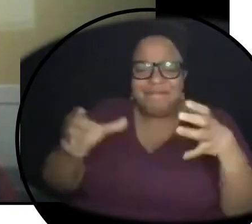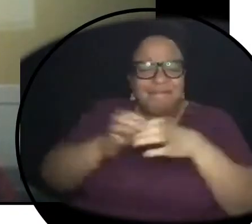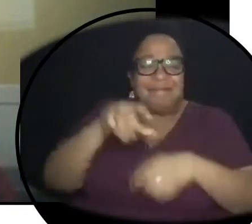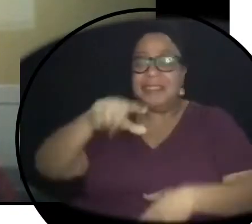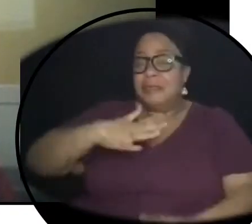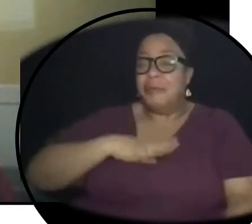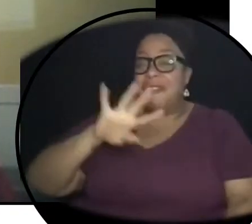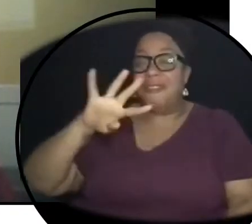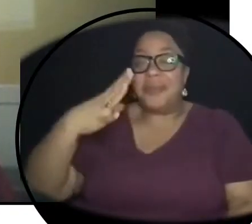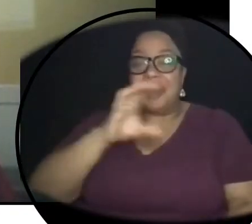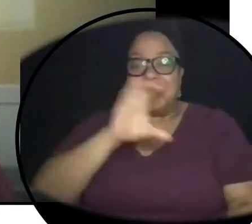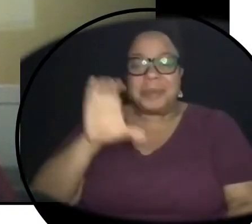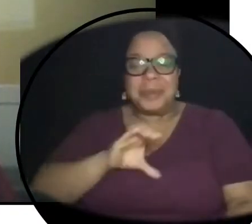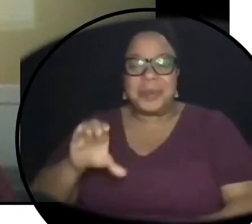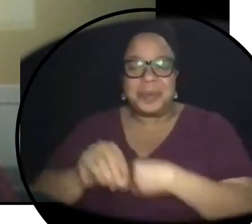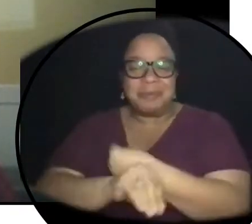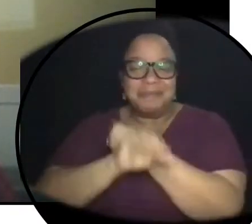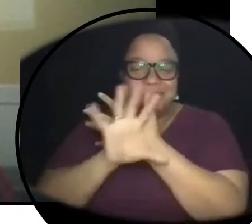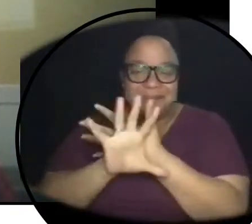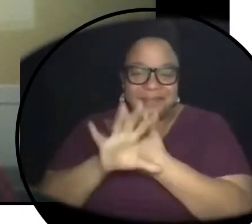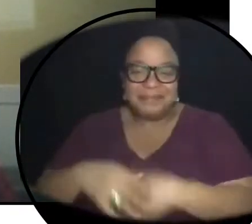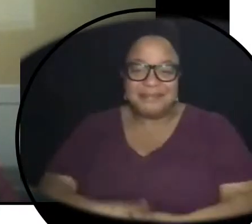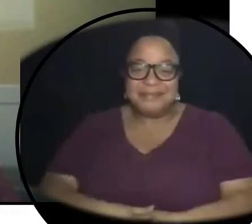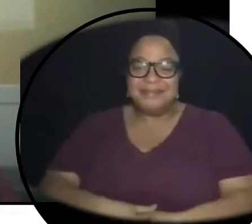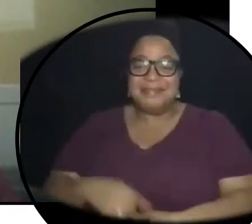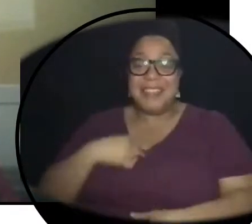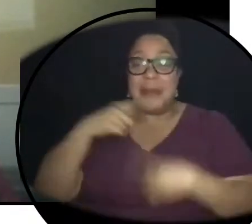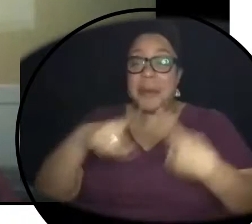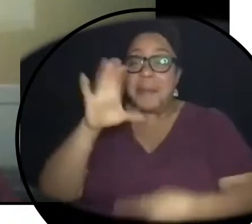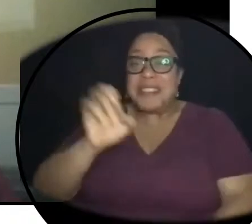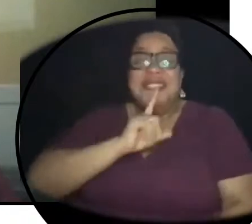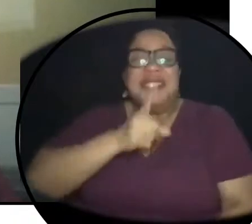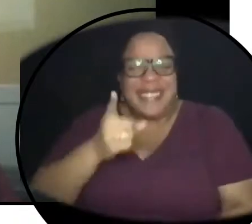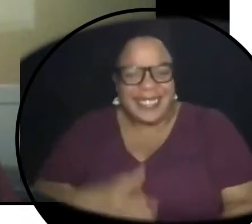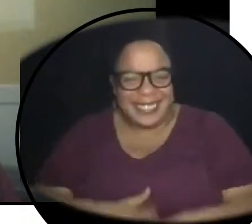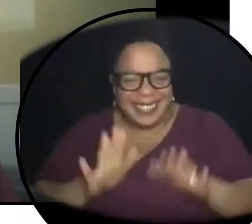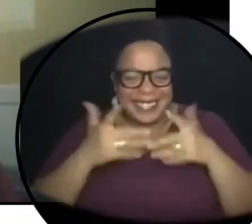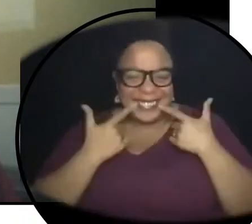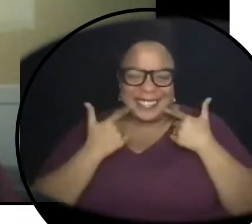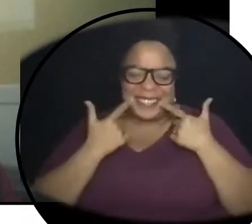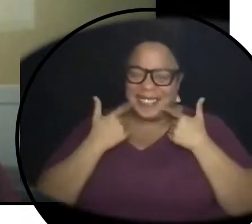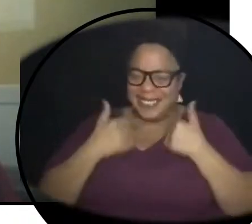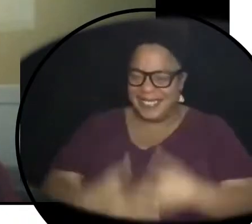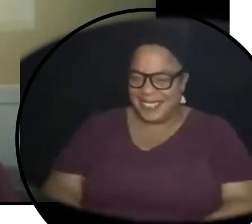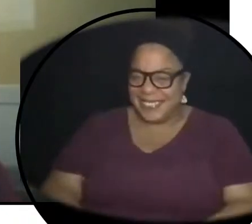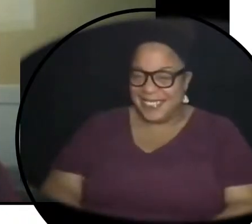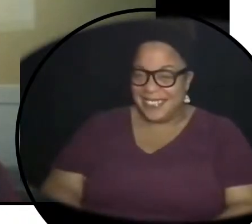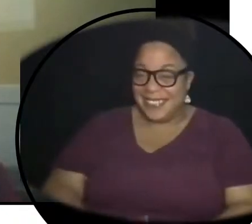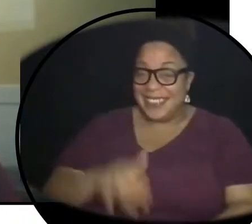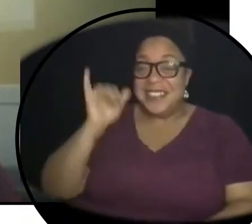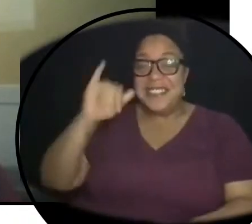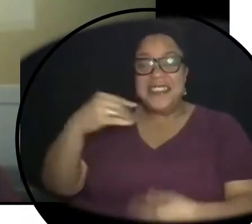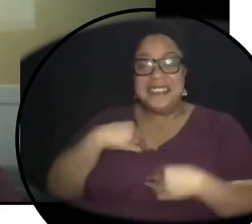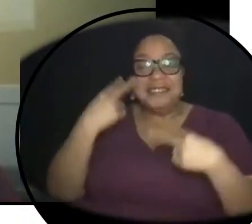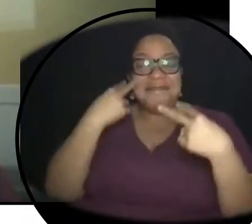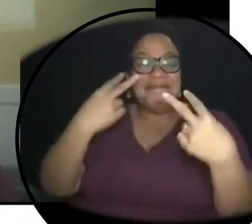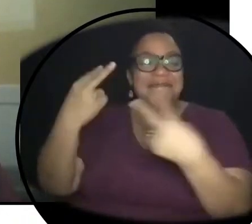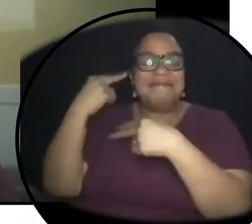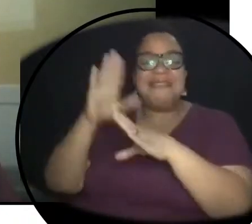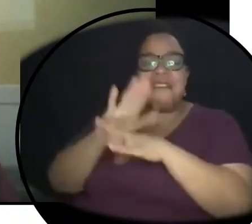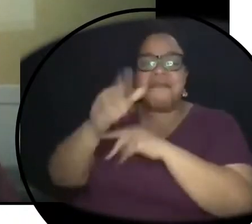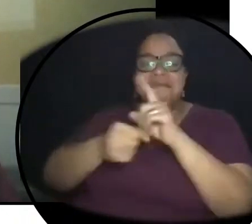People's Advocacy Institute is that they're involved not only in being architects of abolition